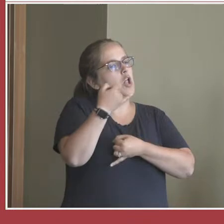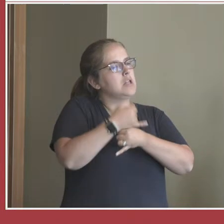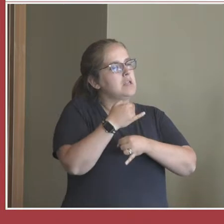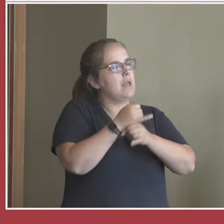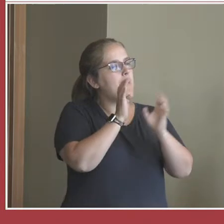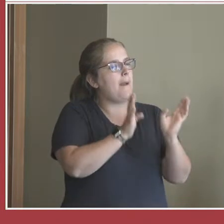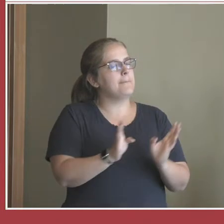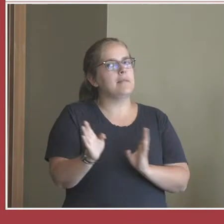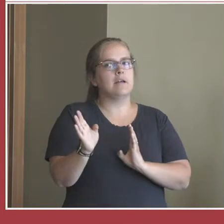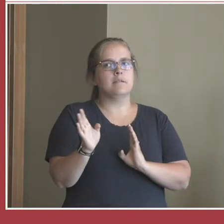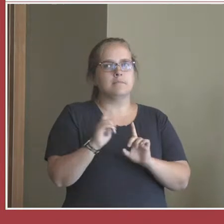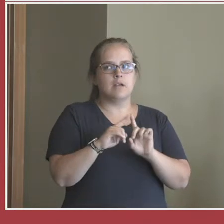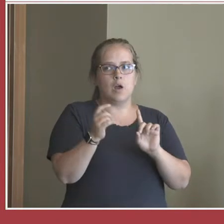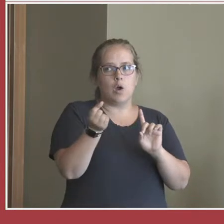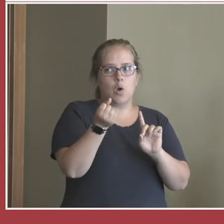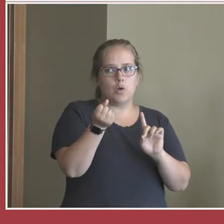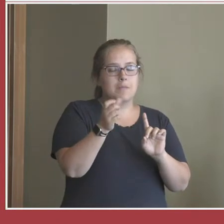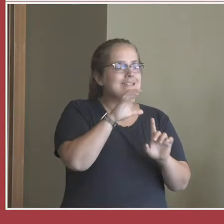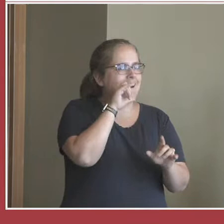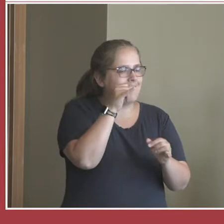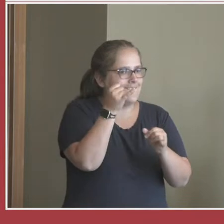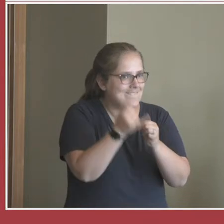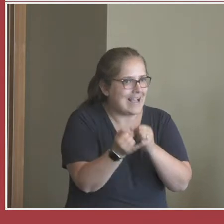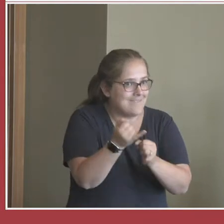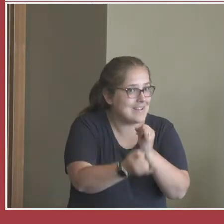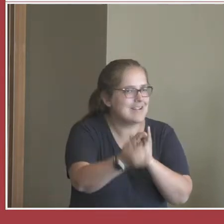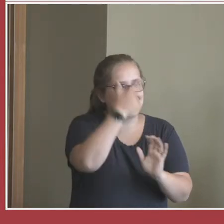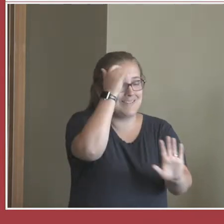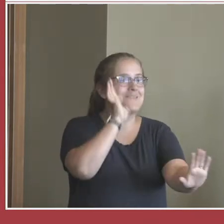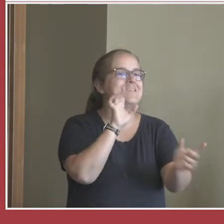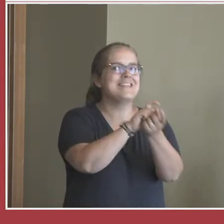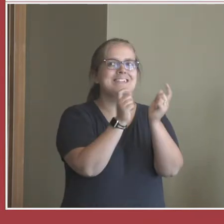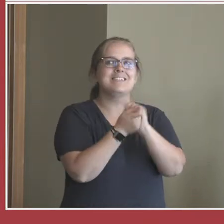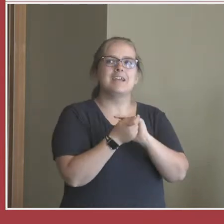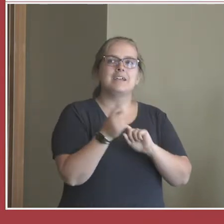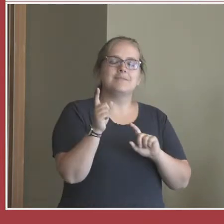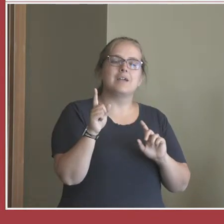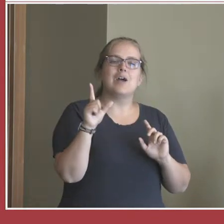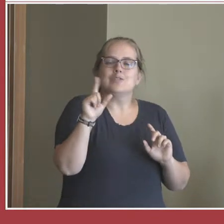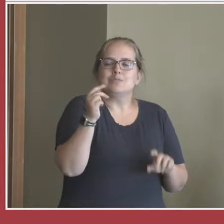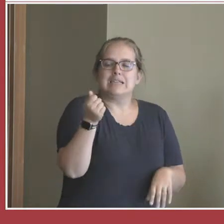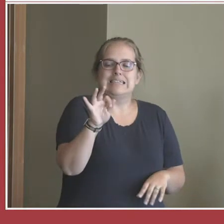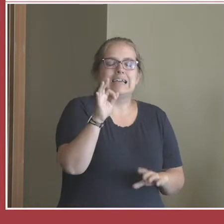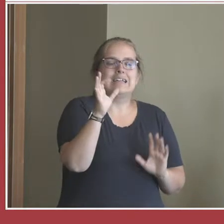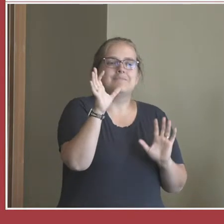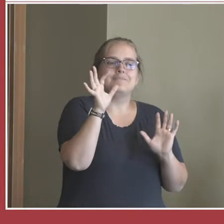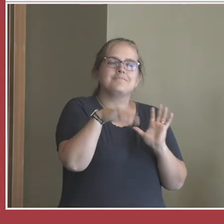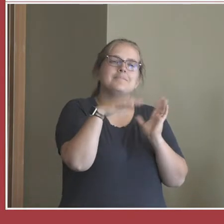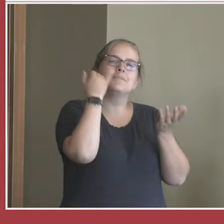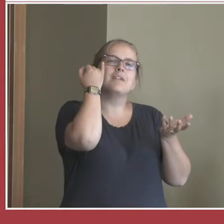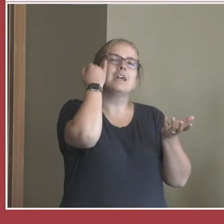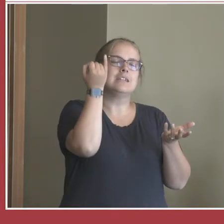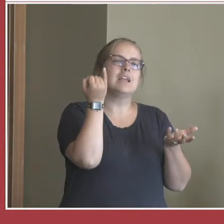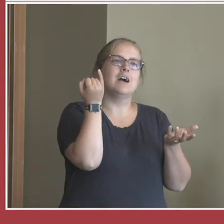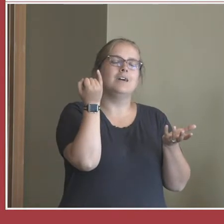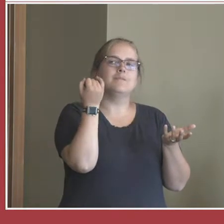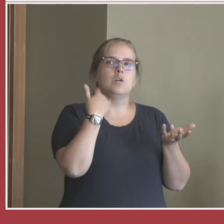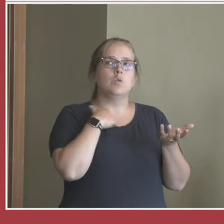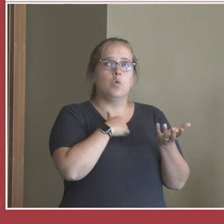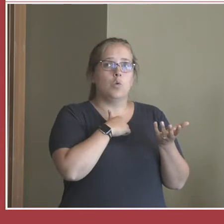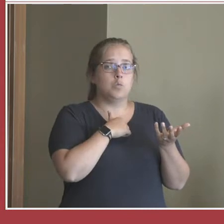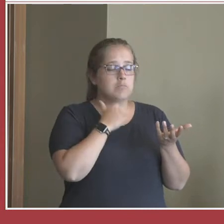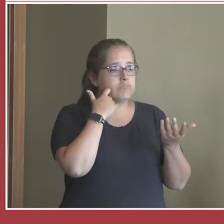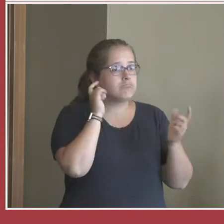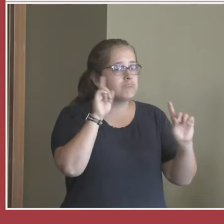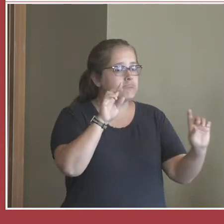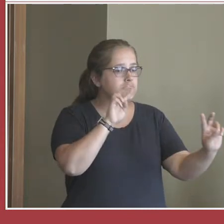plan, but hold on, this isn't final, because it's going to change. But in 2019, the idea was we went to go